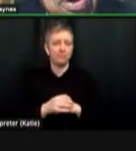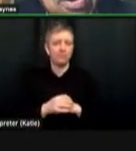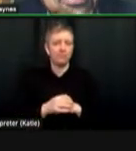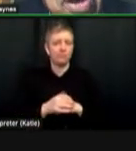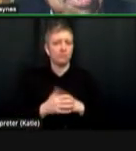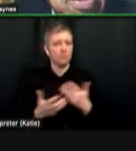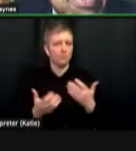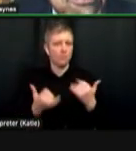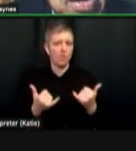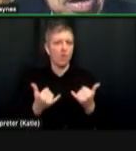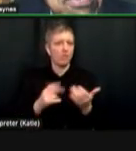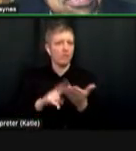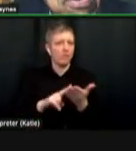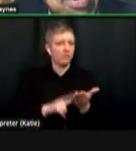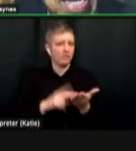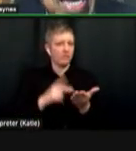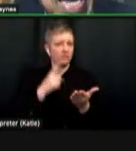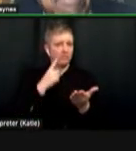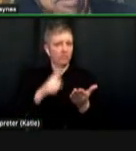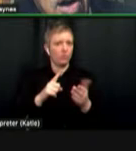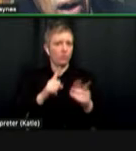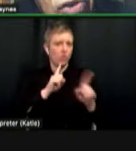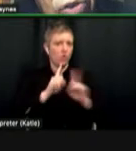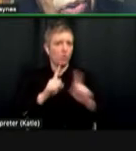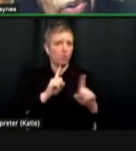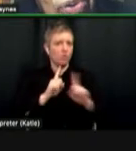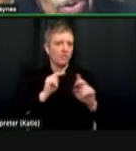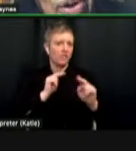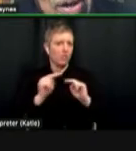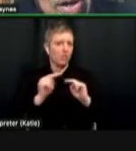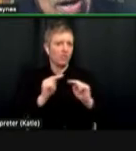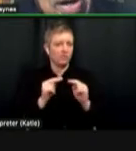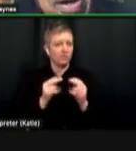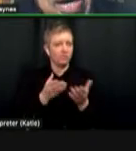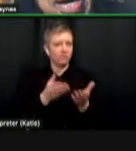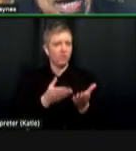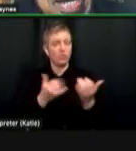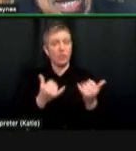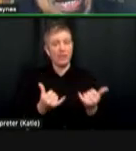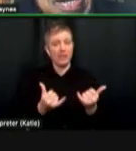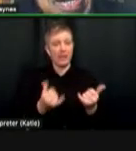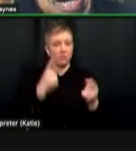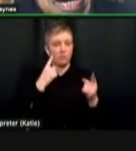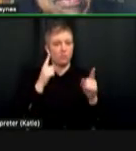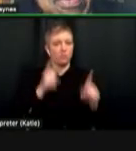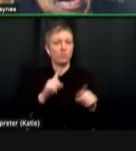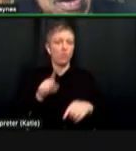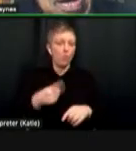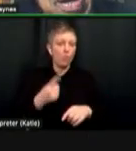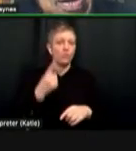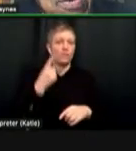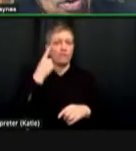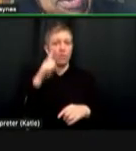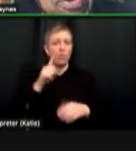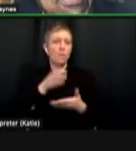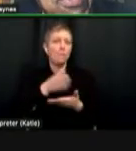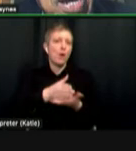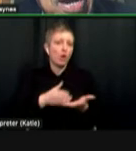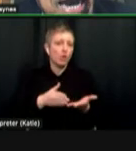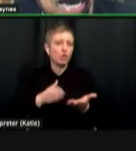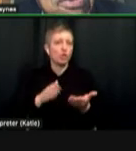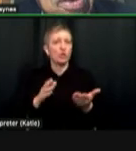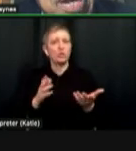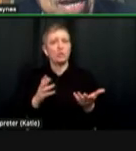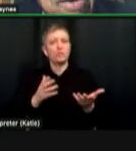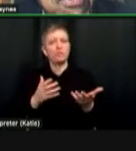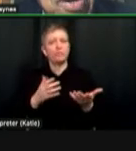to the negotiation is only a partial, and then there's the questions that